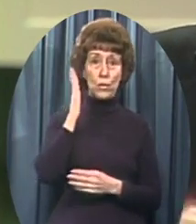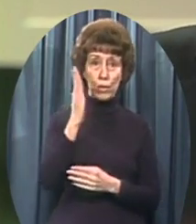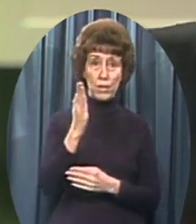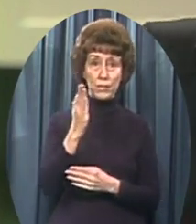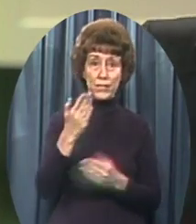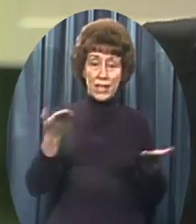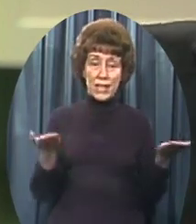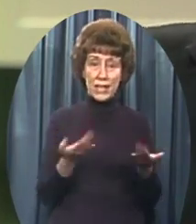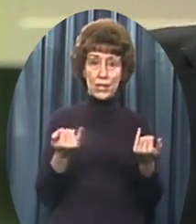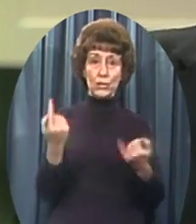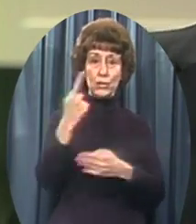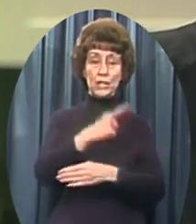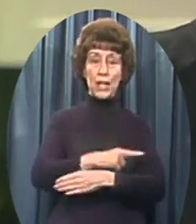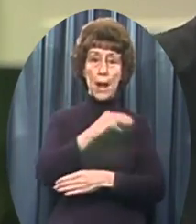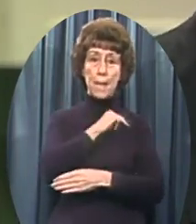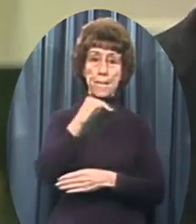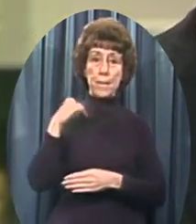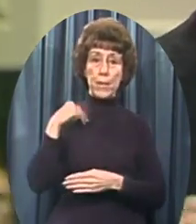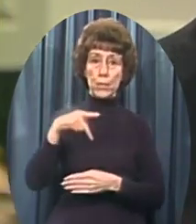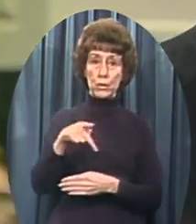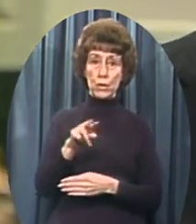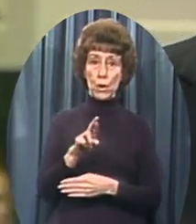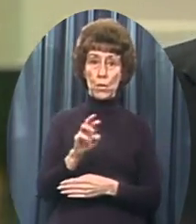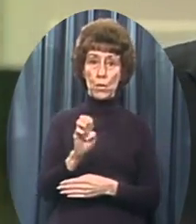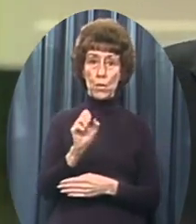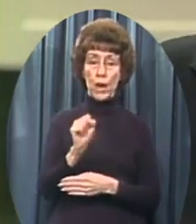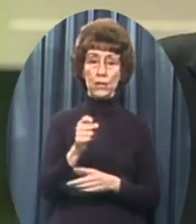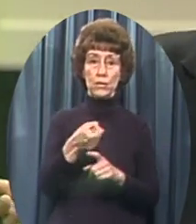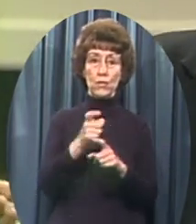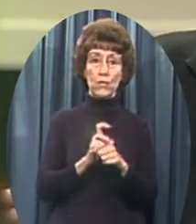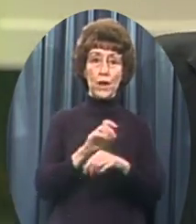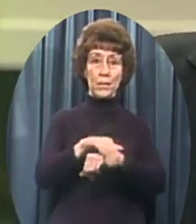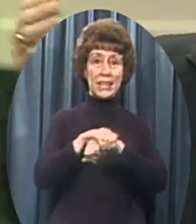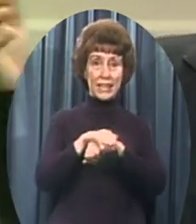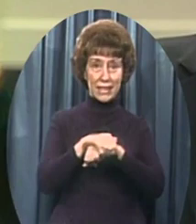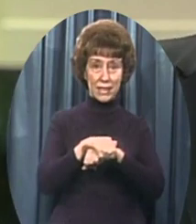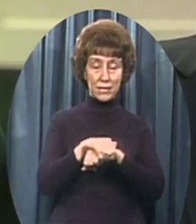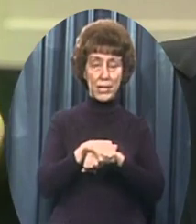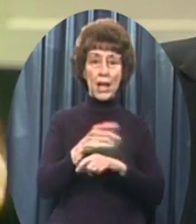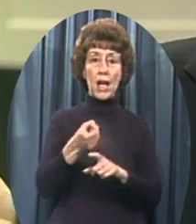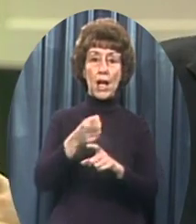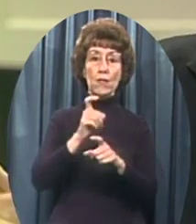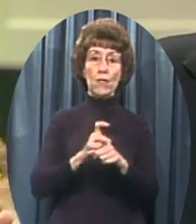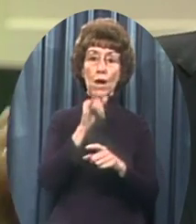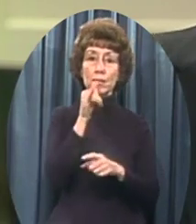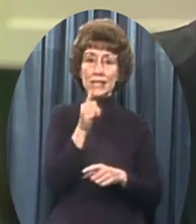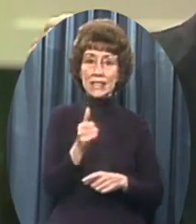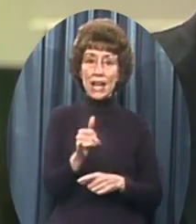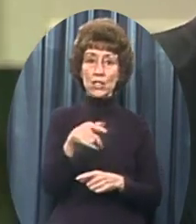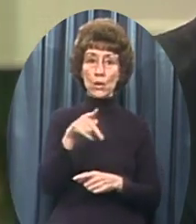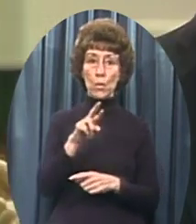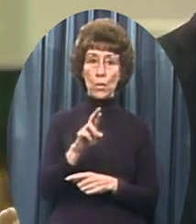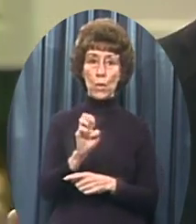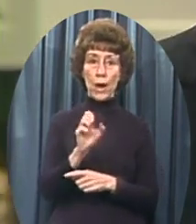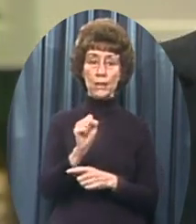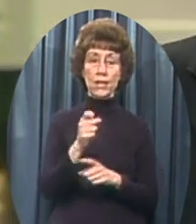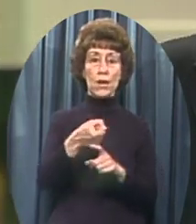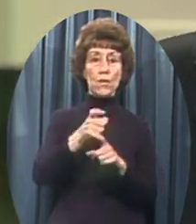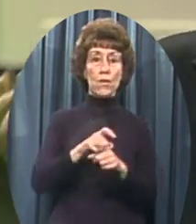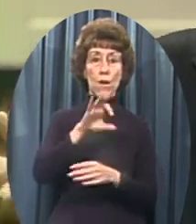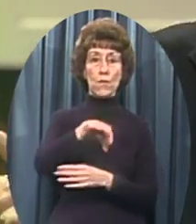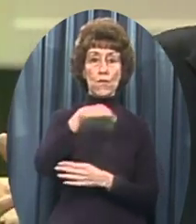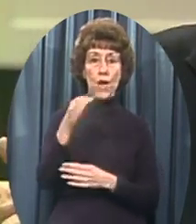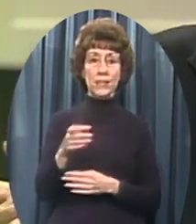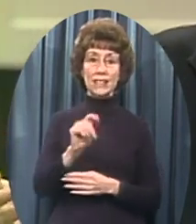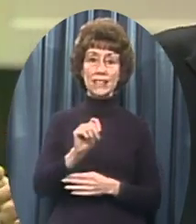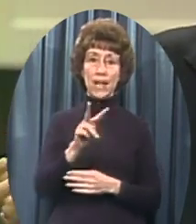with us today, we have members of the press from ITV in England, London, England. We have them here from the Dutch press. We have them here from France,